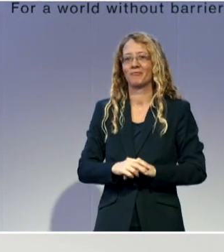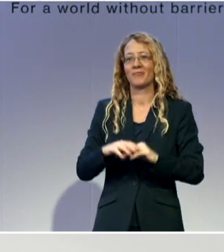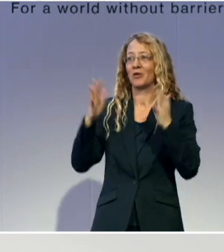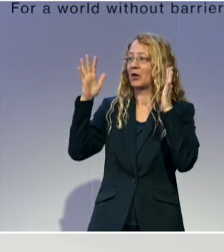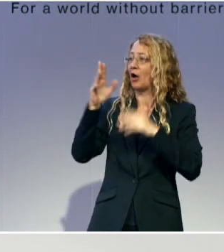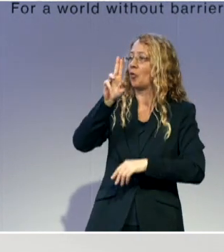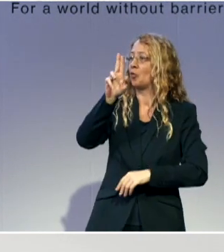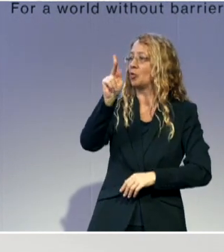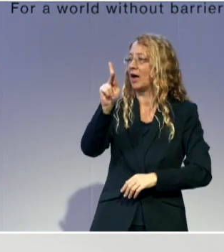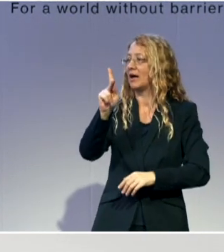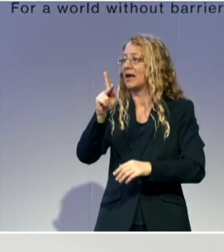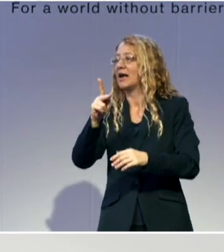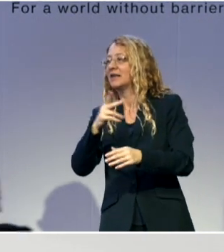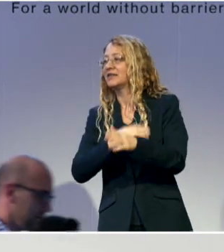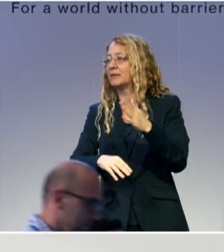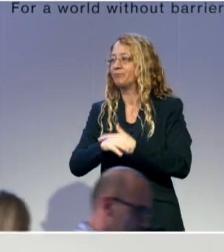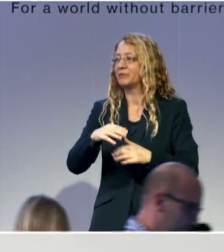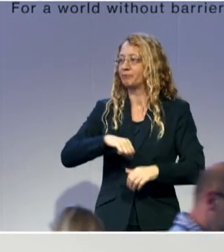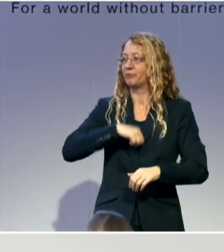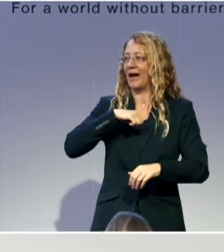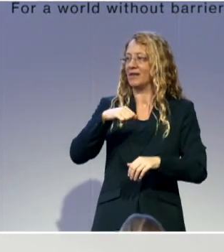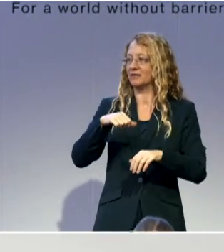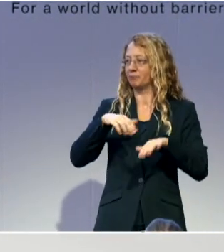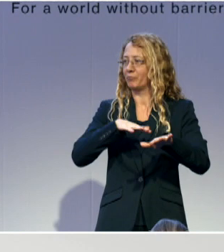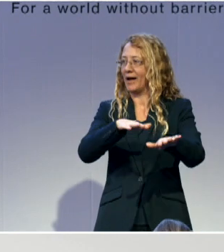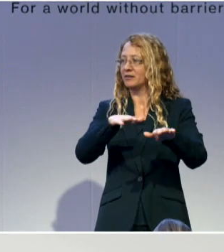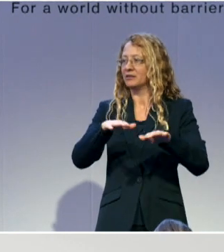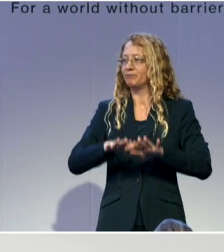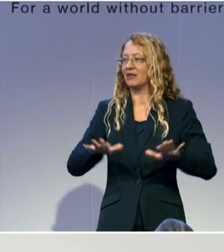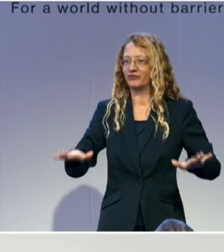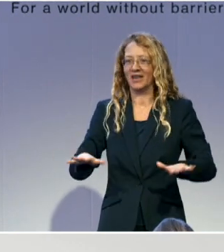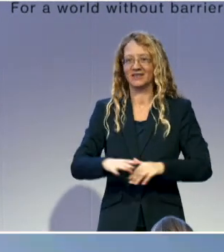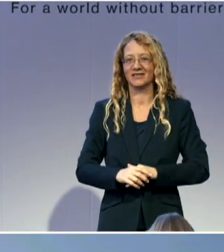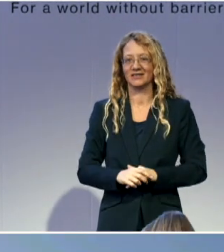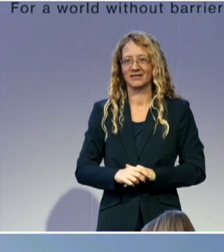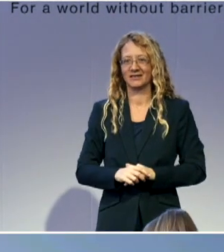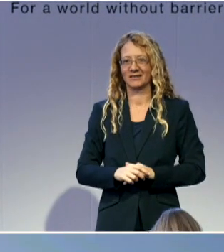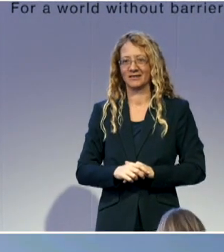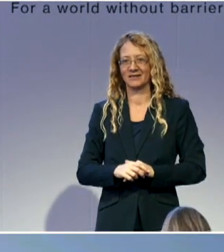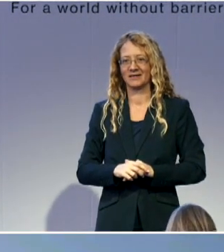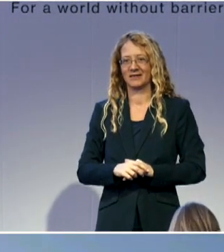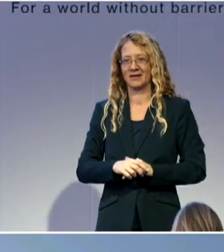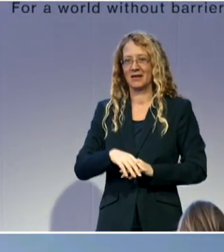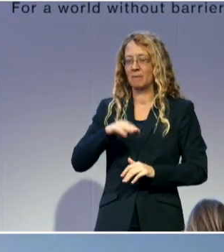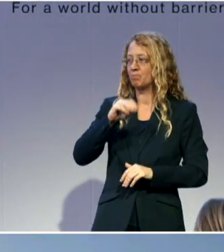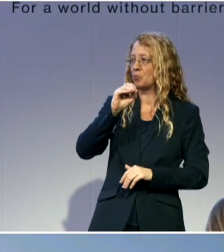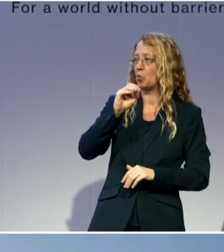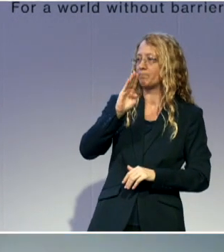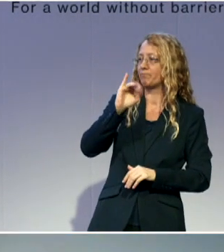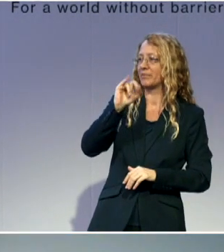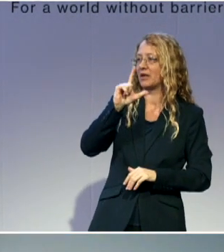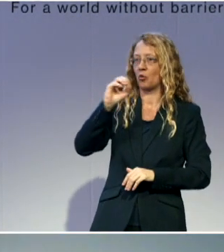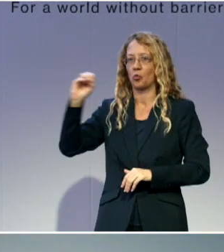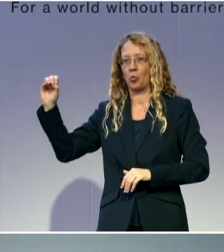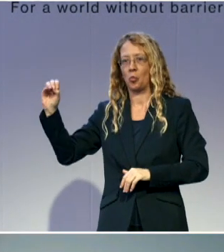Congratulations to Disability Pride Belfast and Vehicles for Change for Mobilu. Mobilu has created